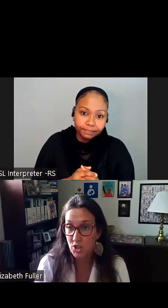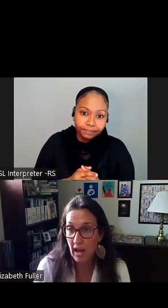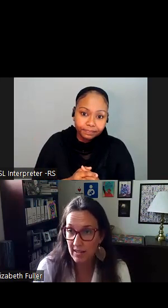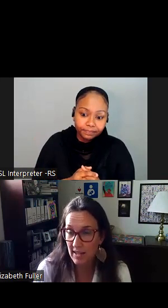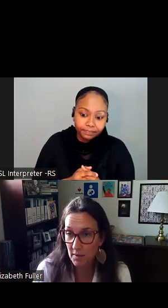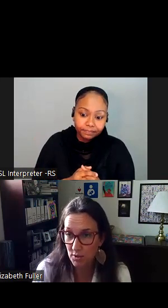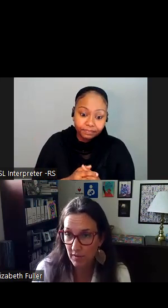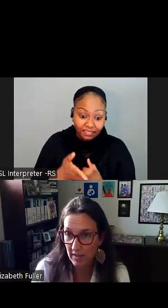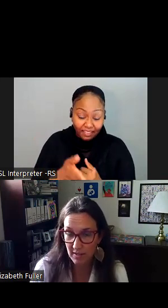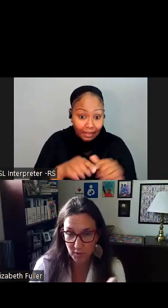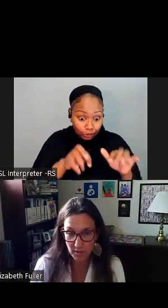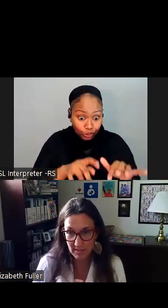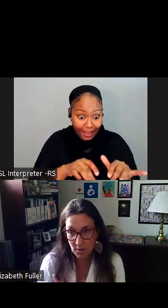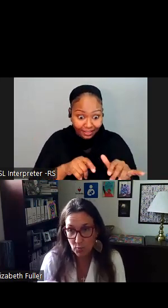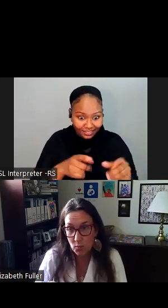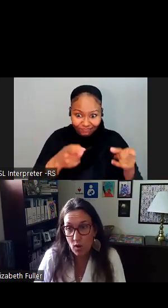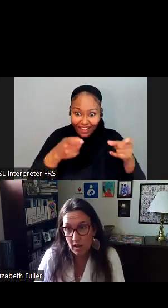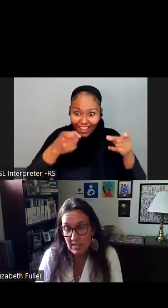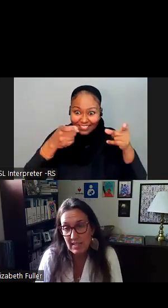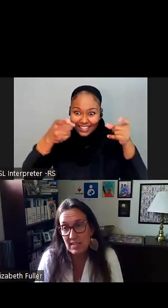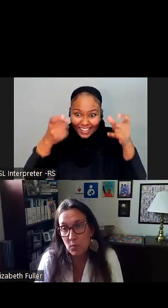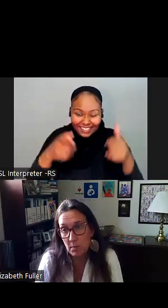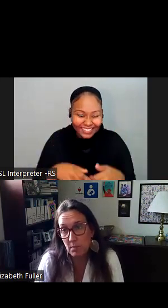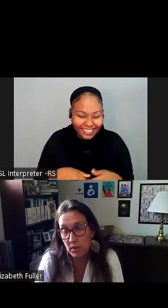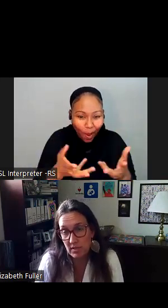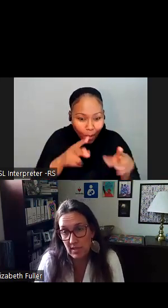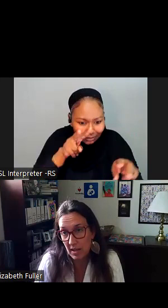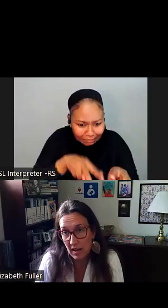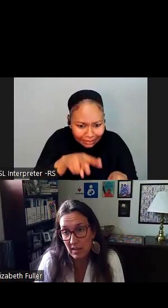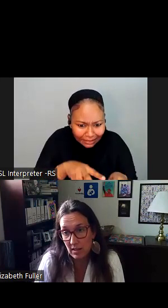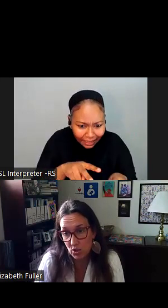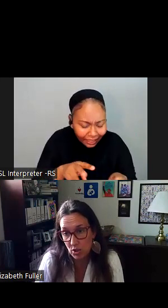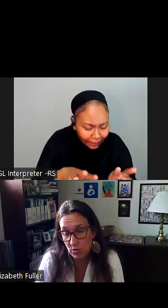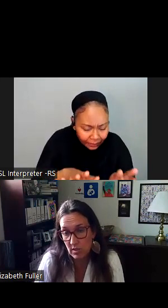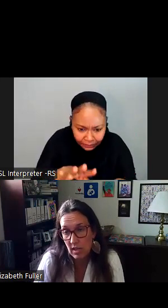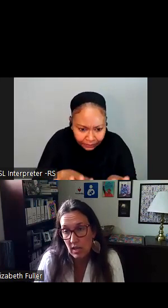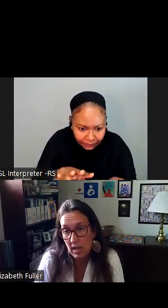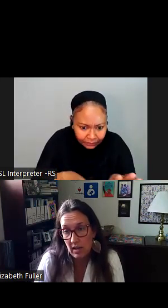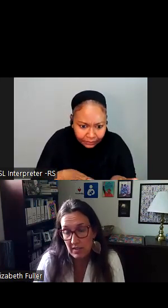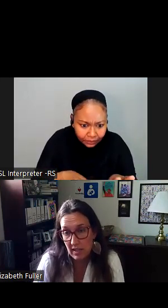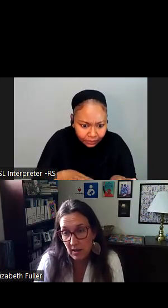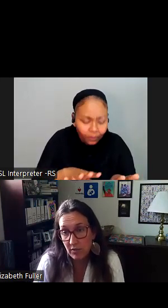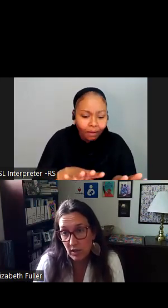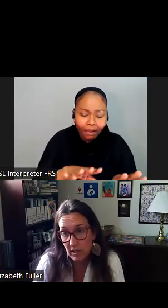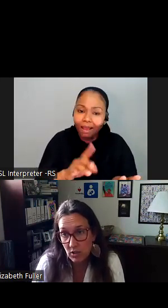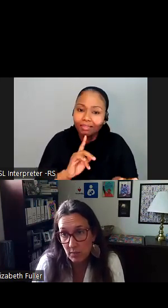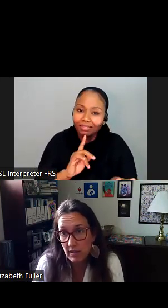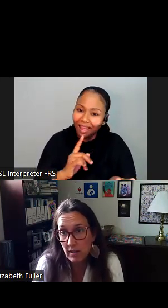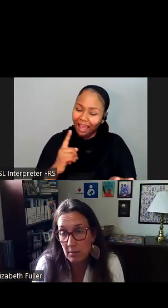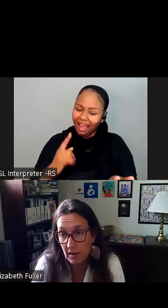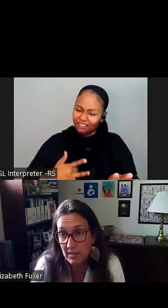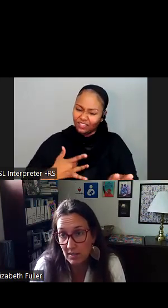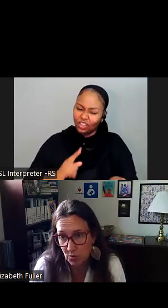the chat is coming so fast and furious that I really want to see what people are saying. And I think it shows the desire for